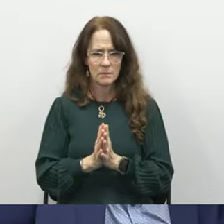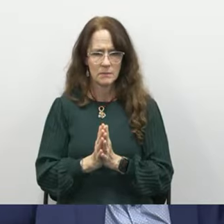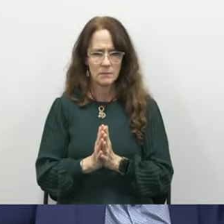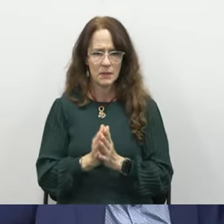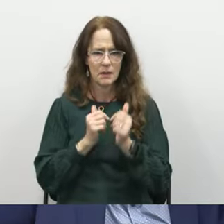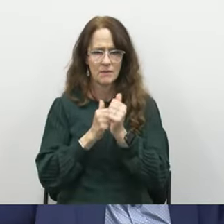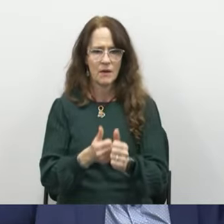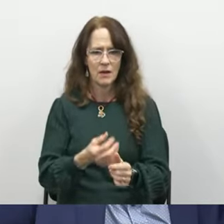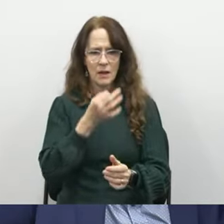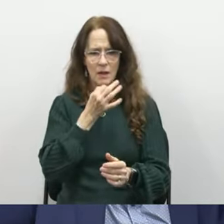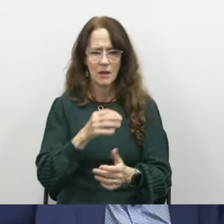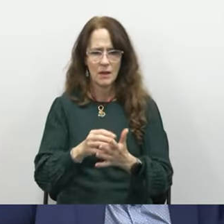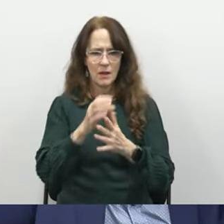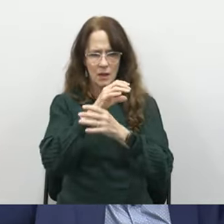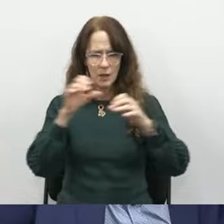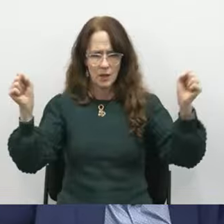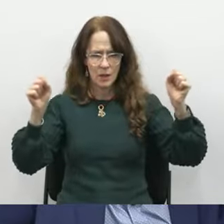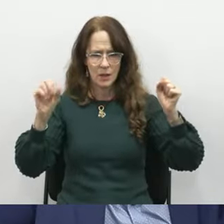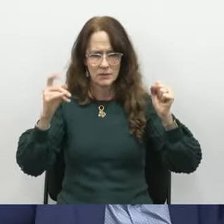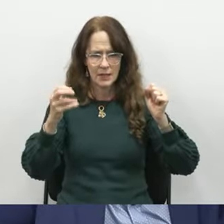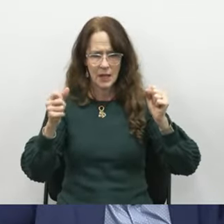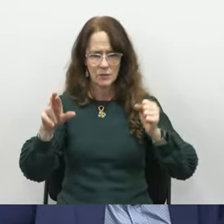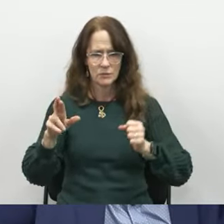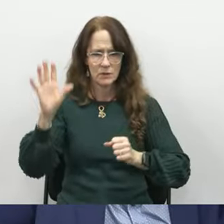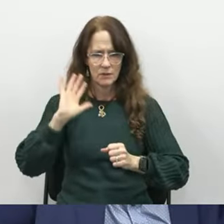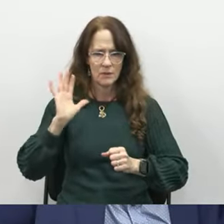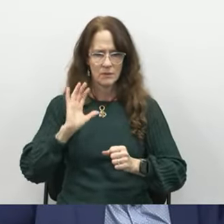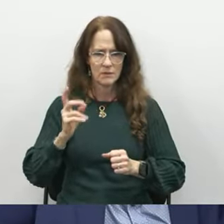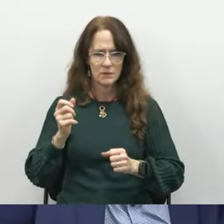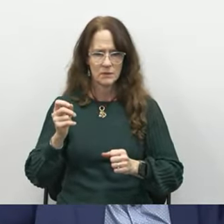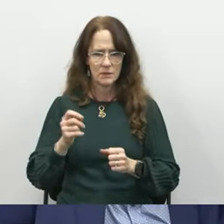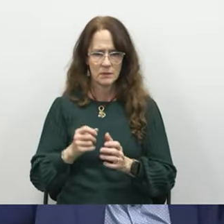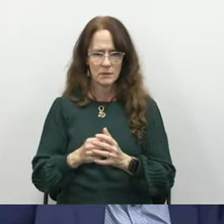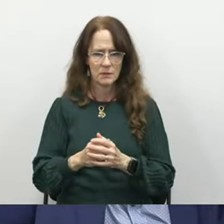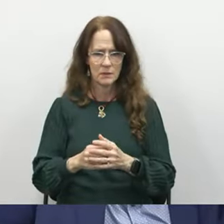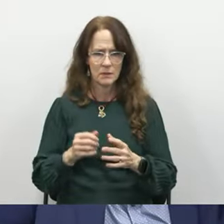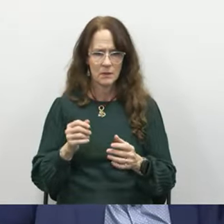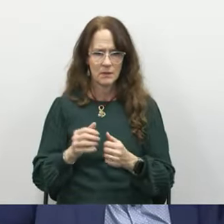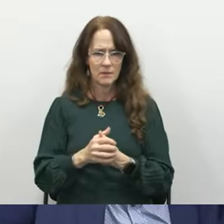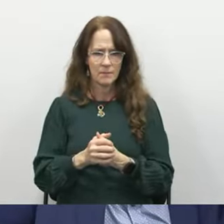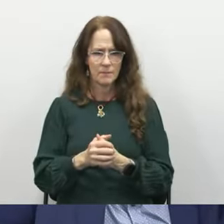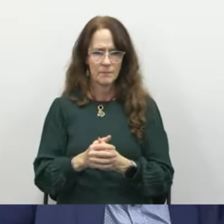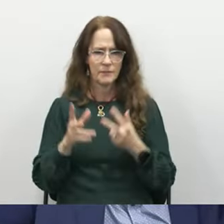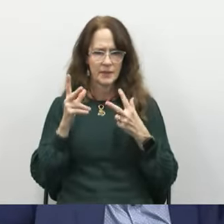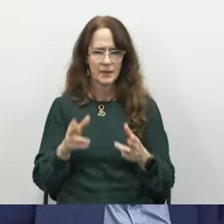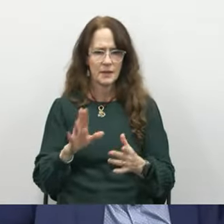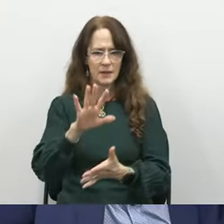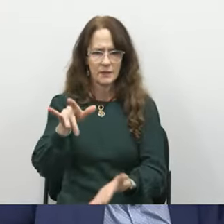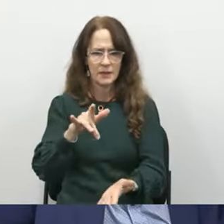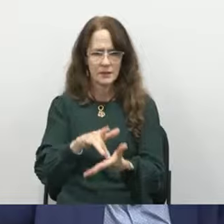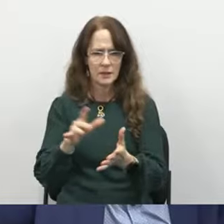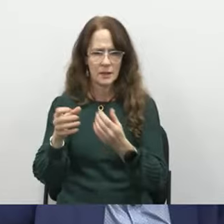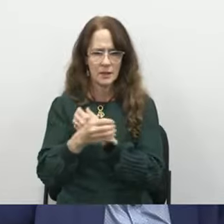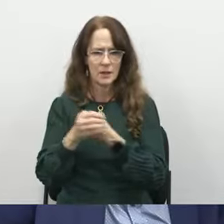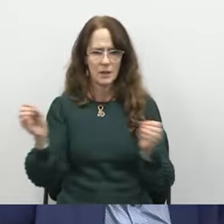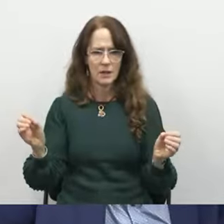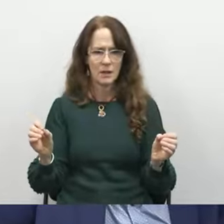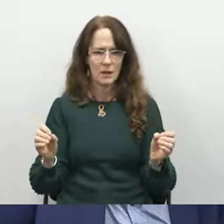follow expertise from Superintendent Steinhaus, our former superintendent. Cuts should start at the thank central you. I'm offices. sorry. Keep